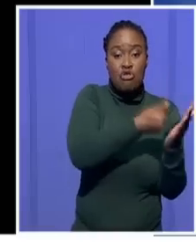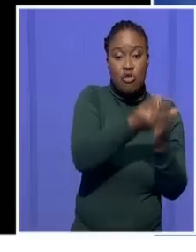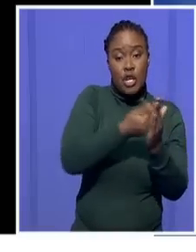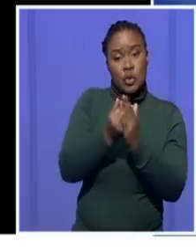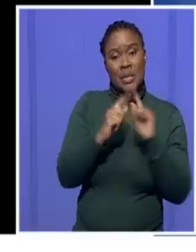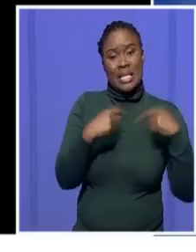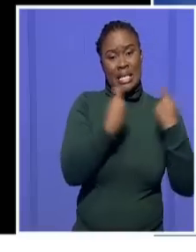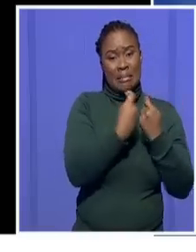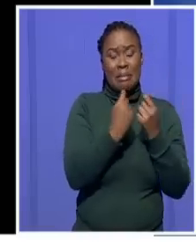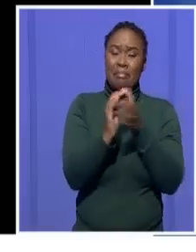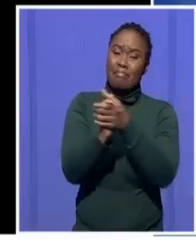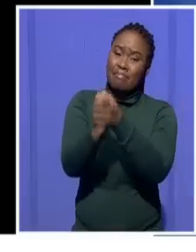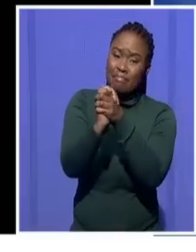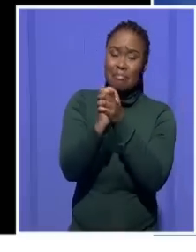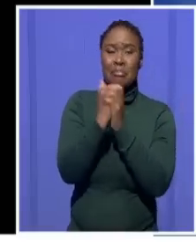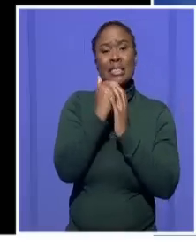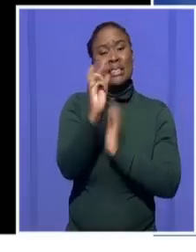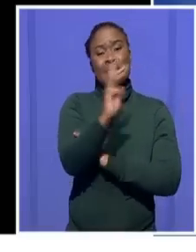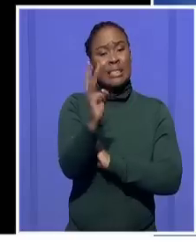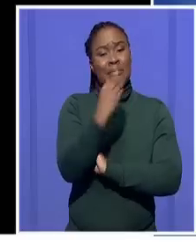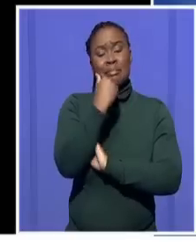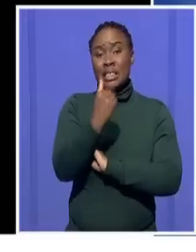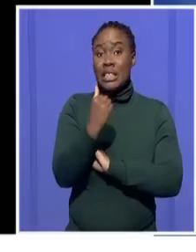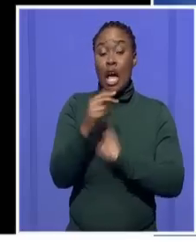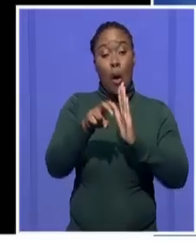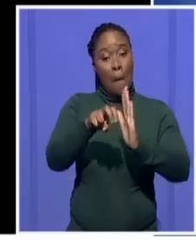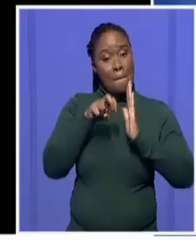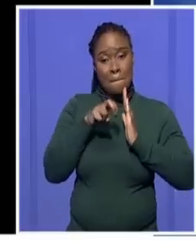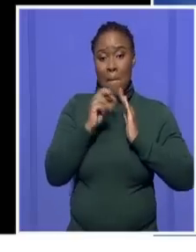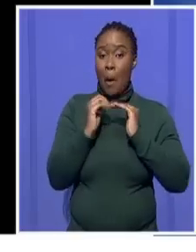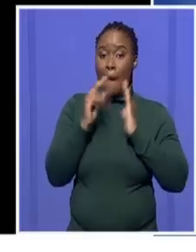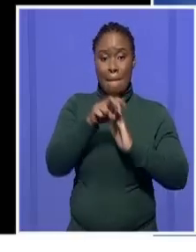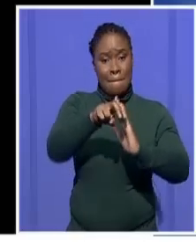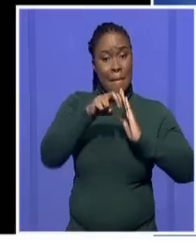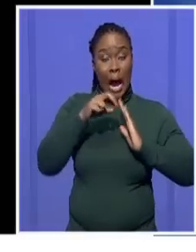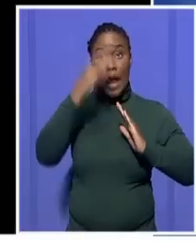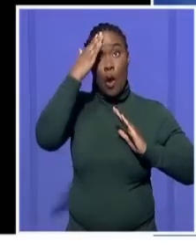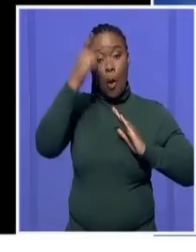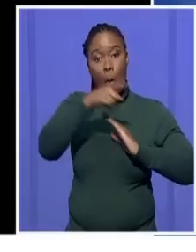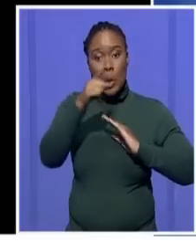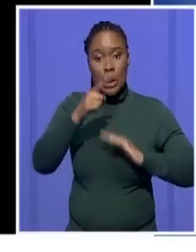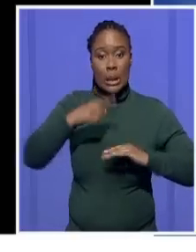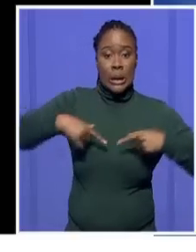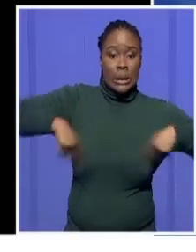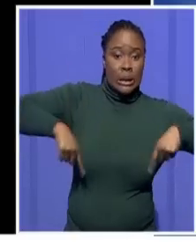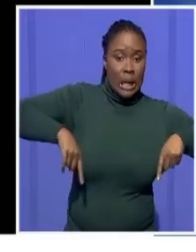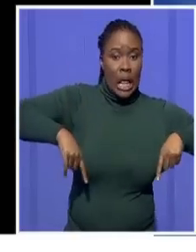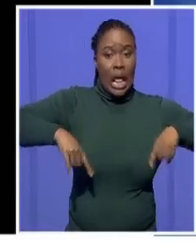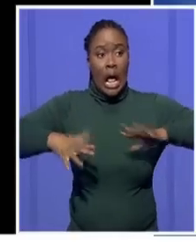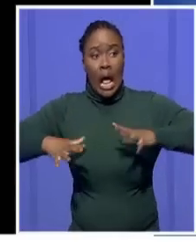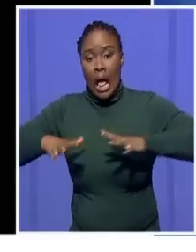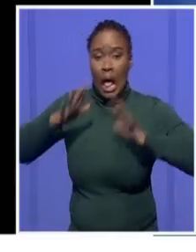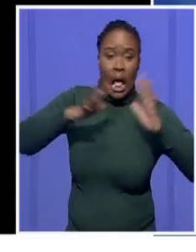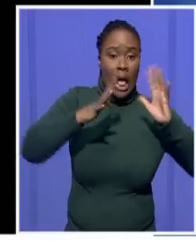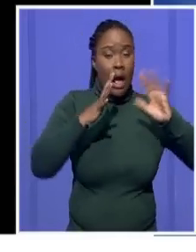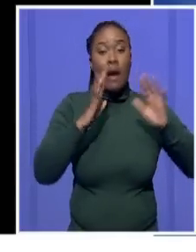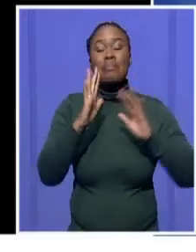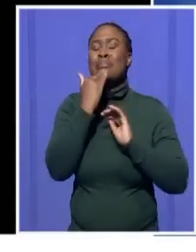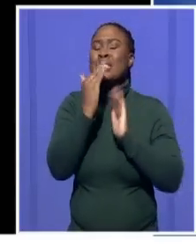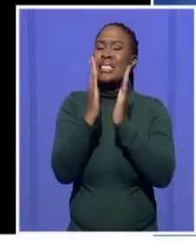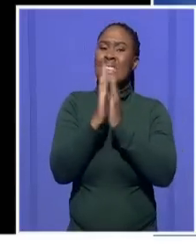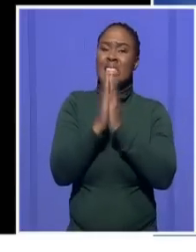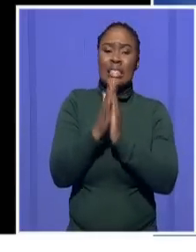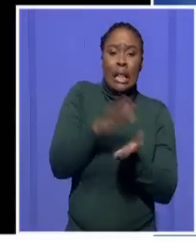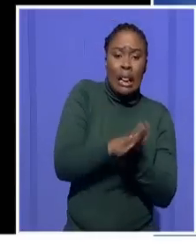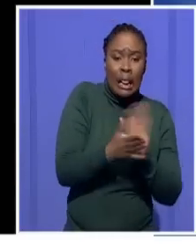stay home. They know that residents are panicked. They physically can see them, carrying their belongings, trying to shuffle kids